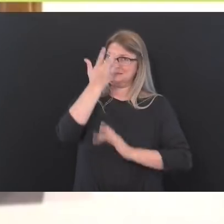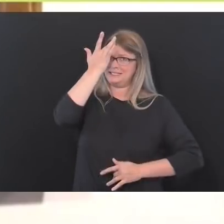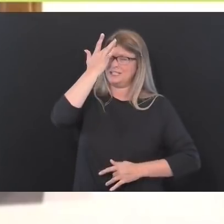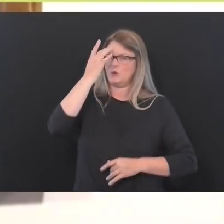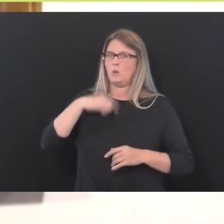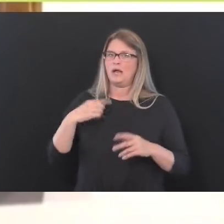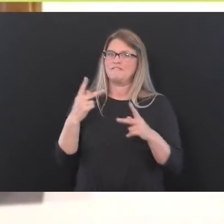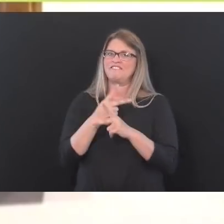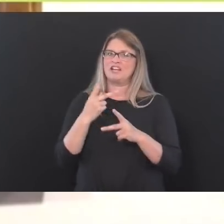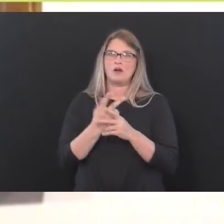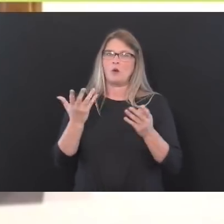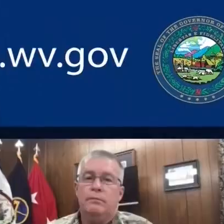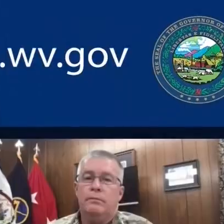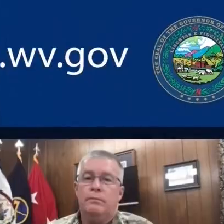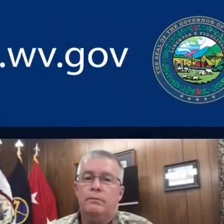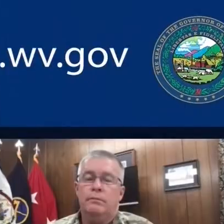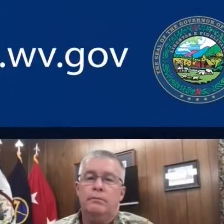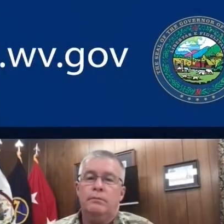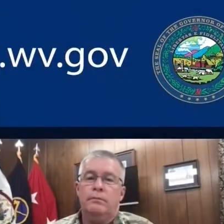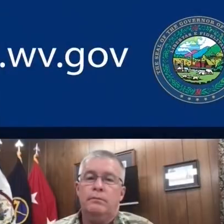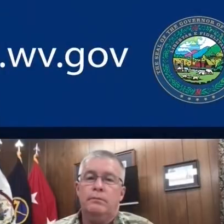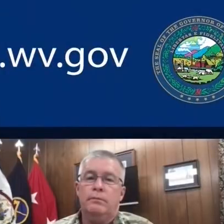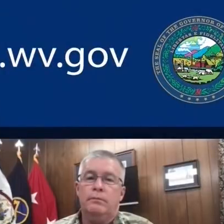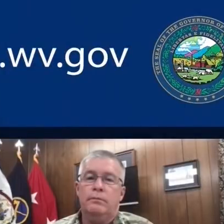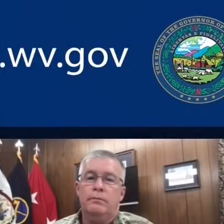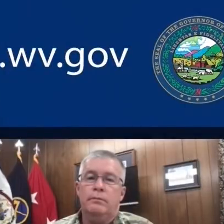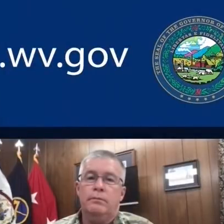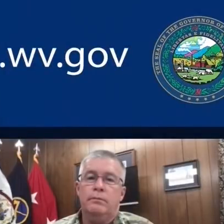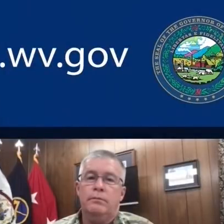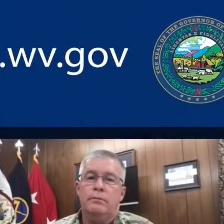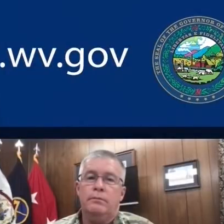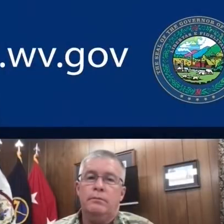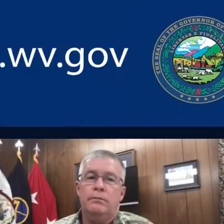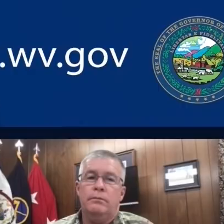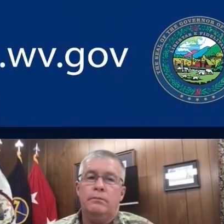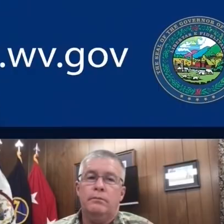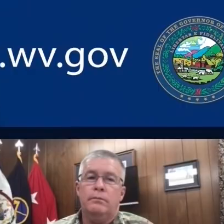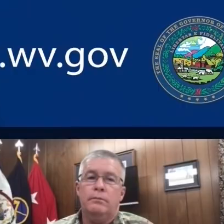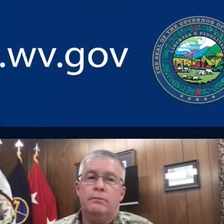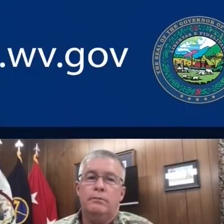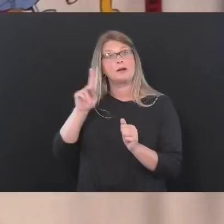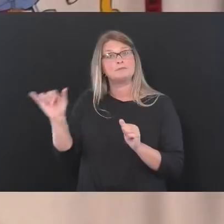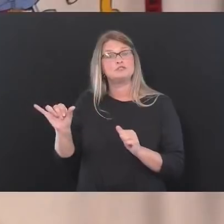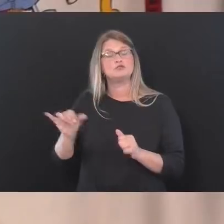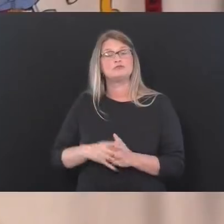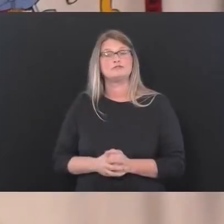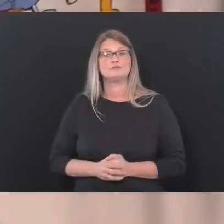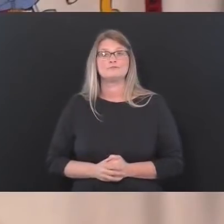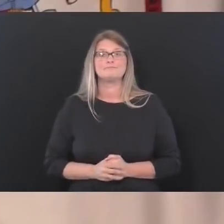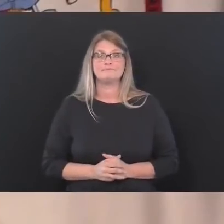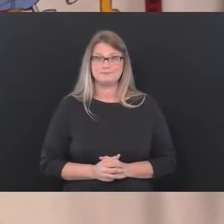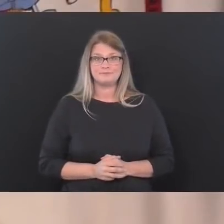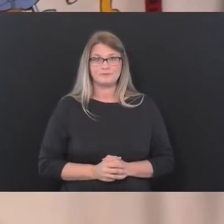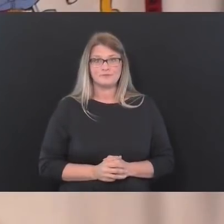the next phase looks like. And let me follow up. I want to say one thing real quick.